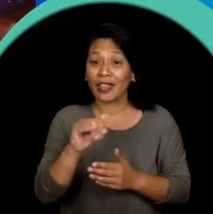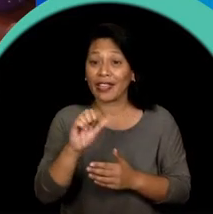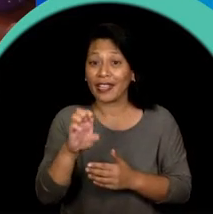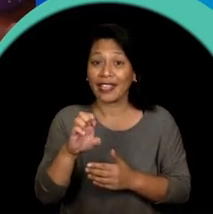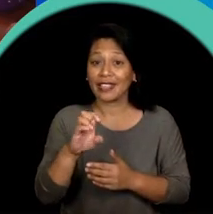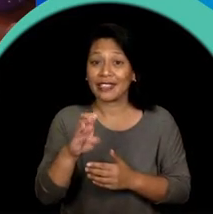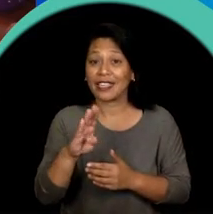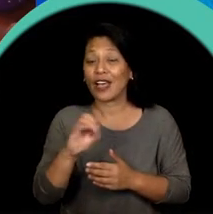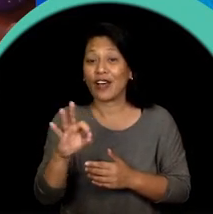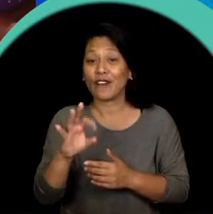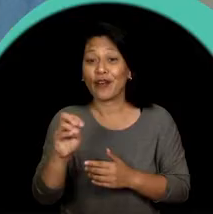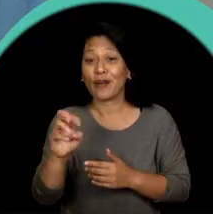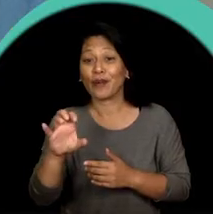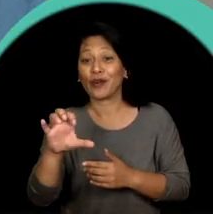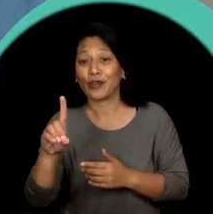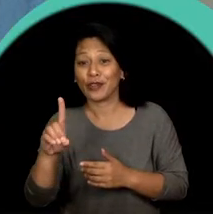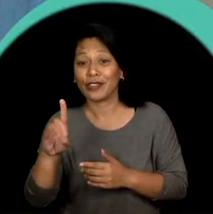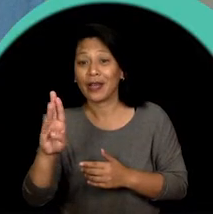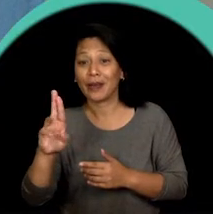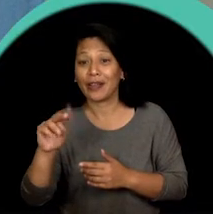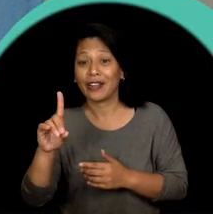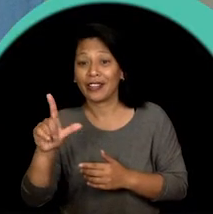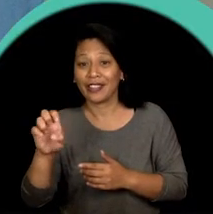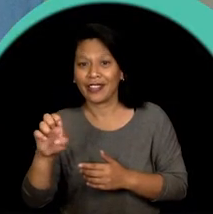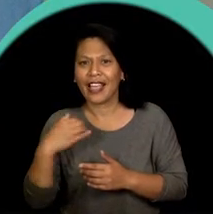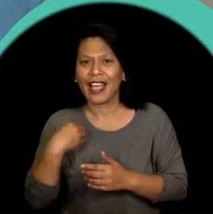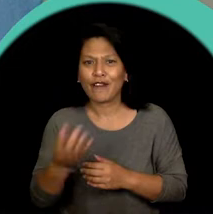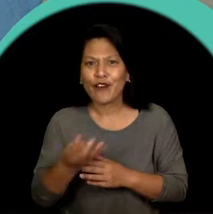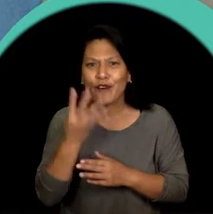people. Now, in the case of the Burgle Bundle,